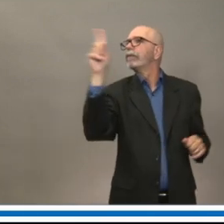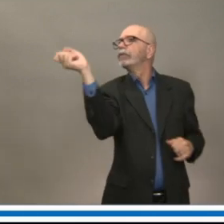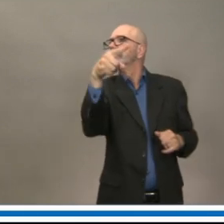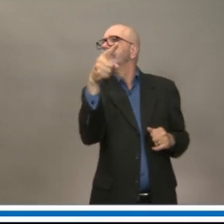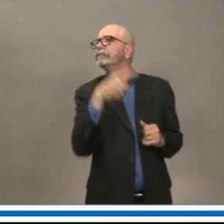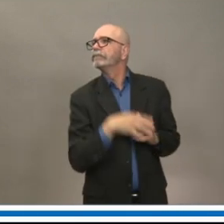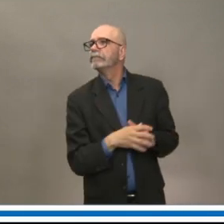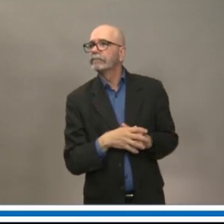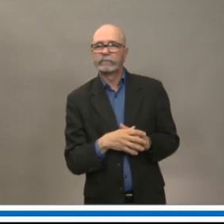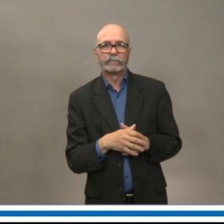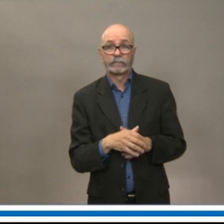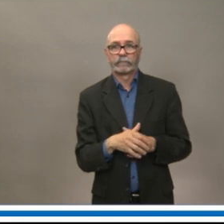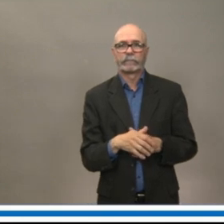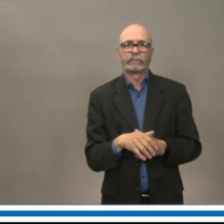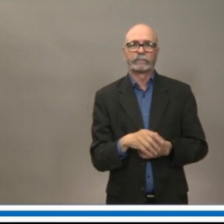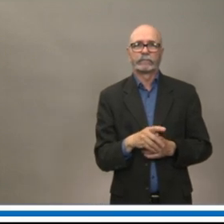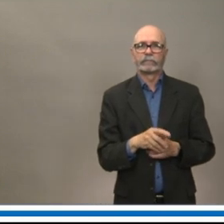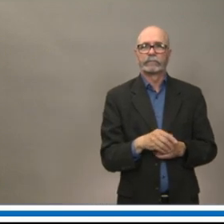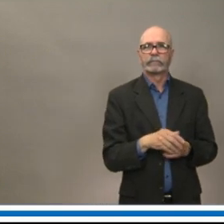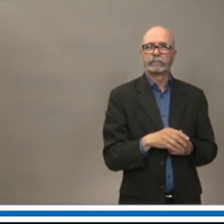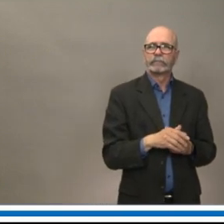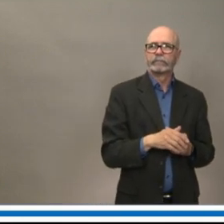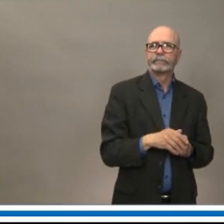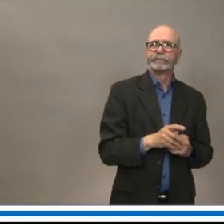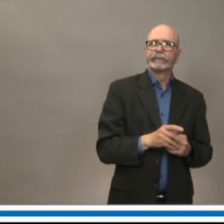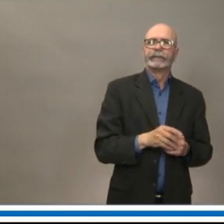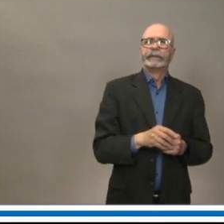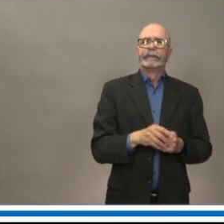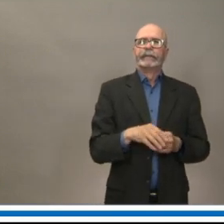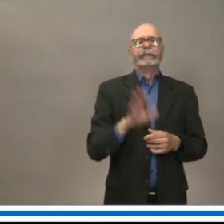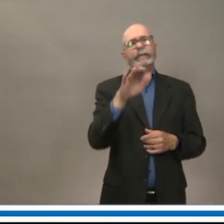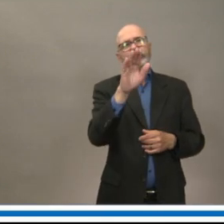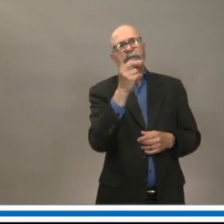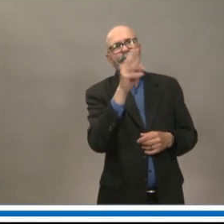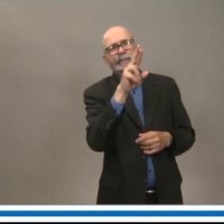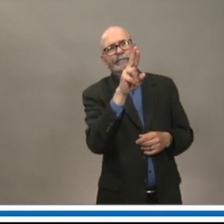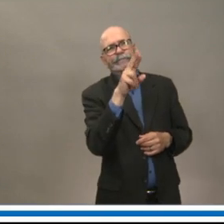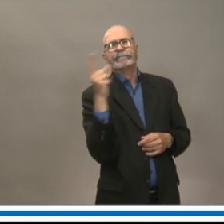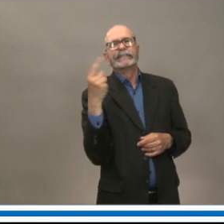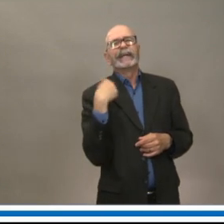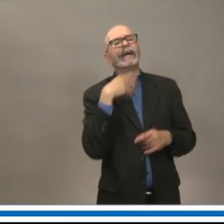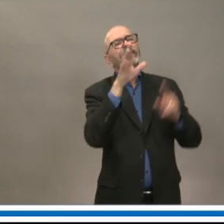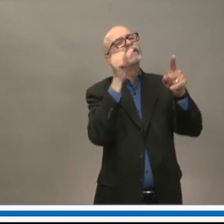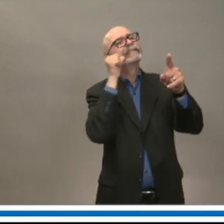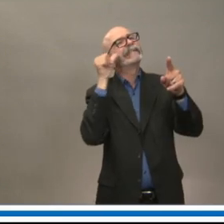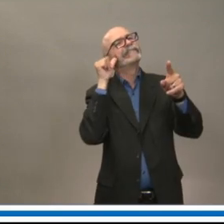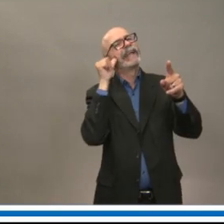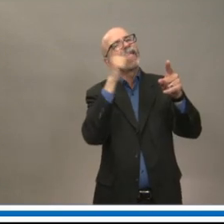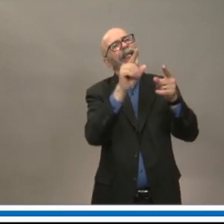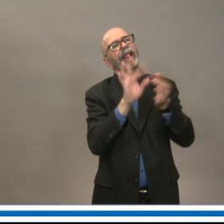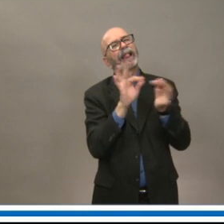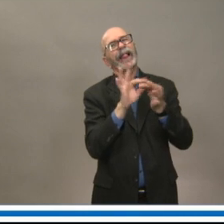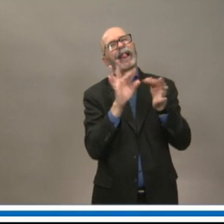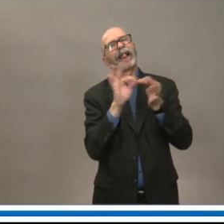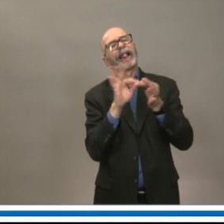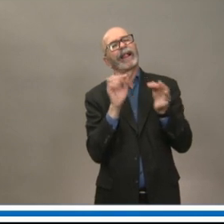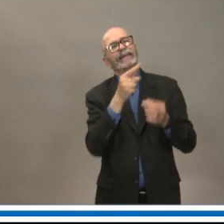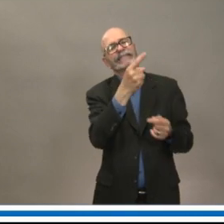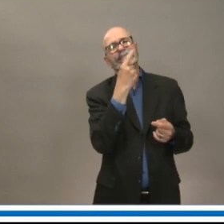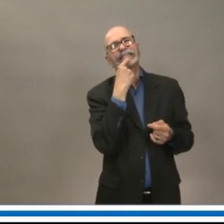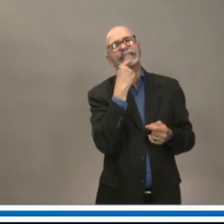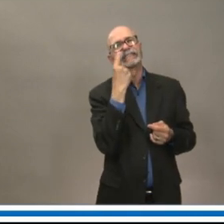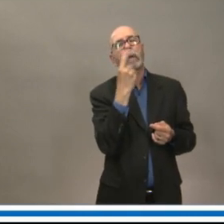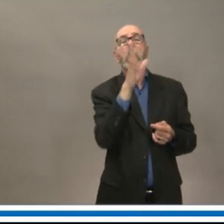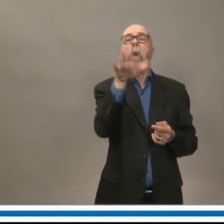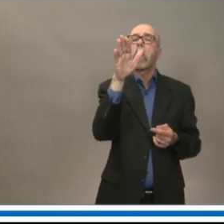Yesterday, Dr. Strang, you said that you're working to better represent, centralize the information available